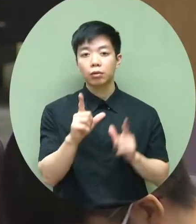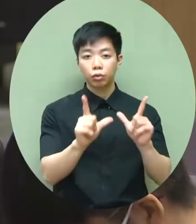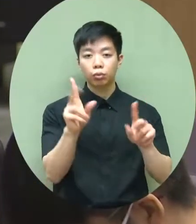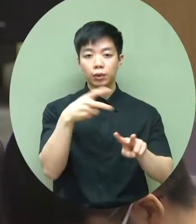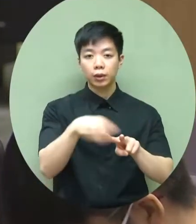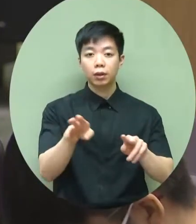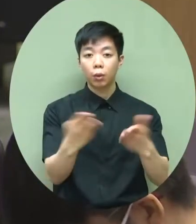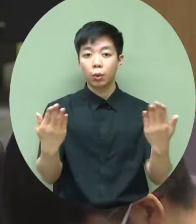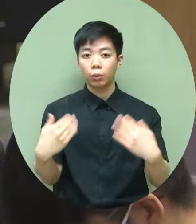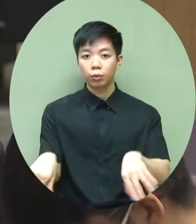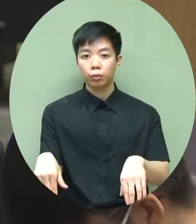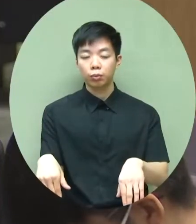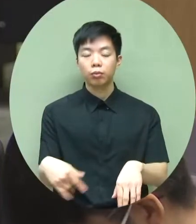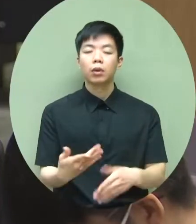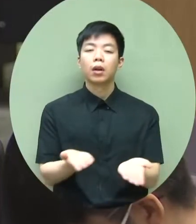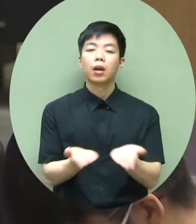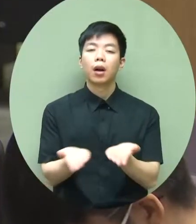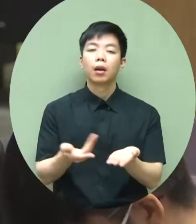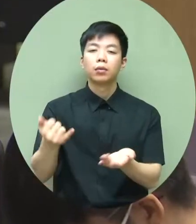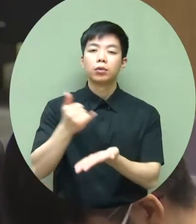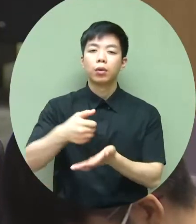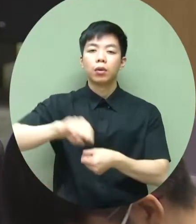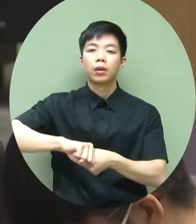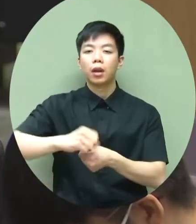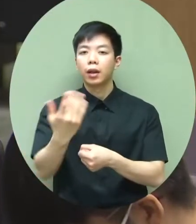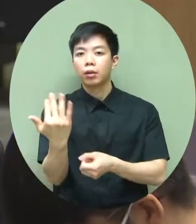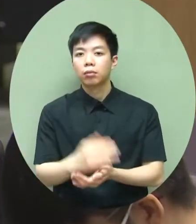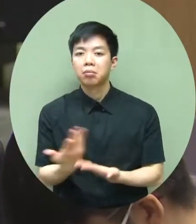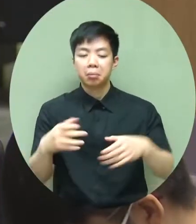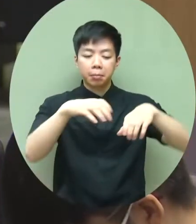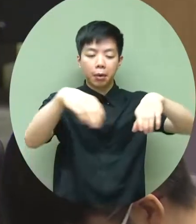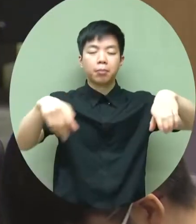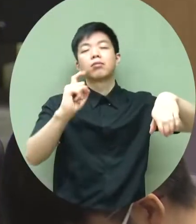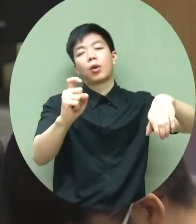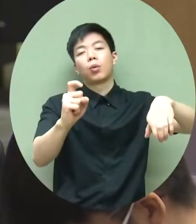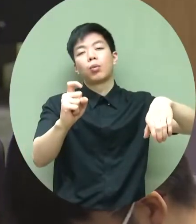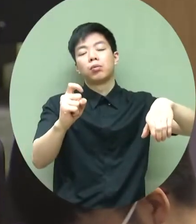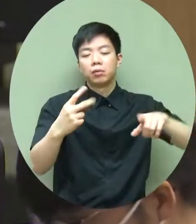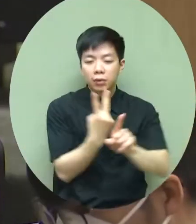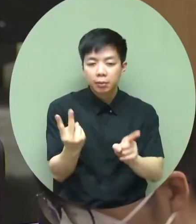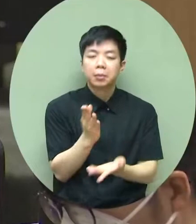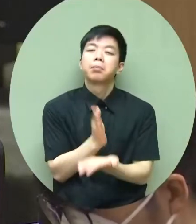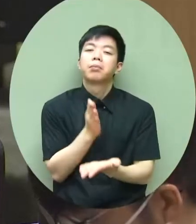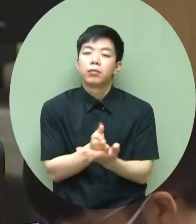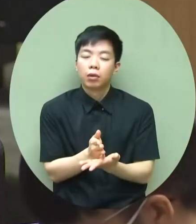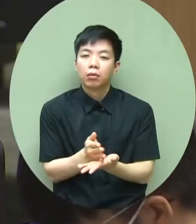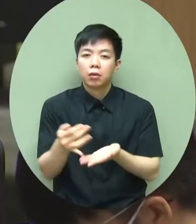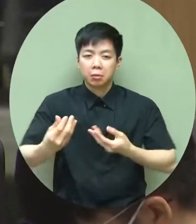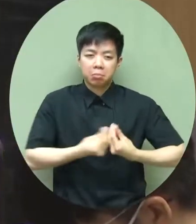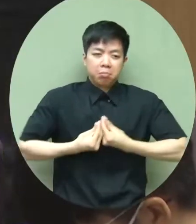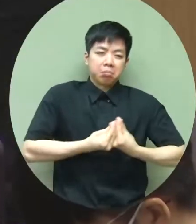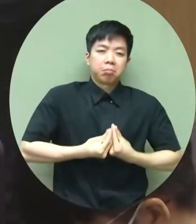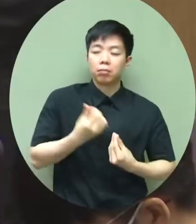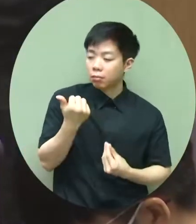it overburden the East Rail Line? The second is, why is the corporation confident that the harbour crossing extension